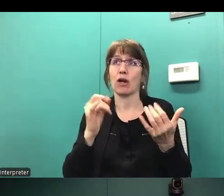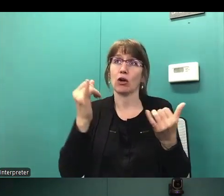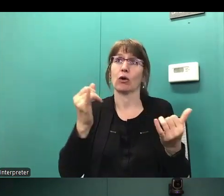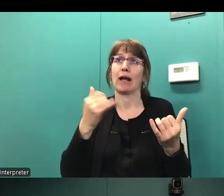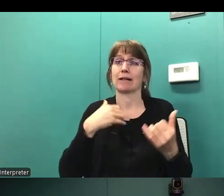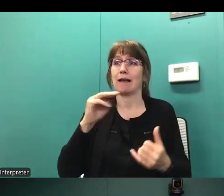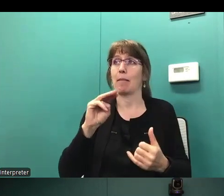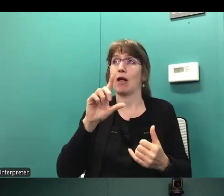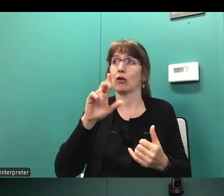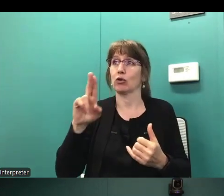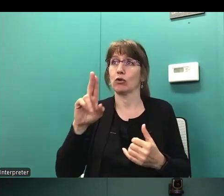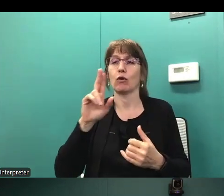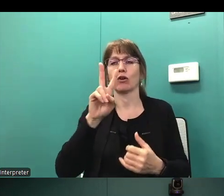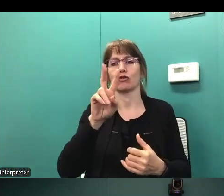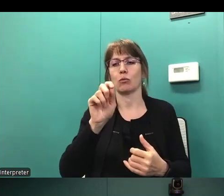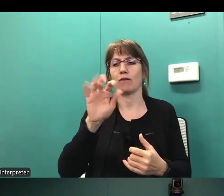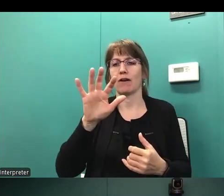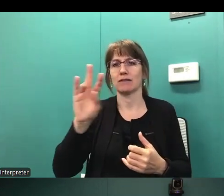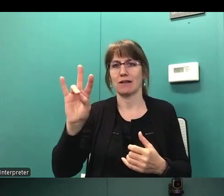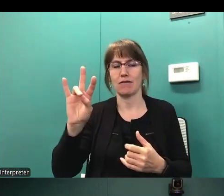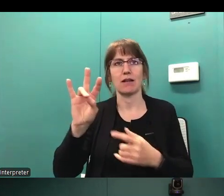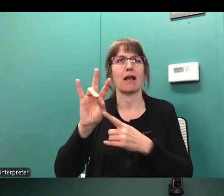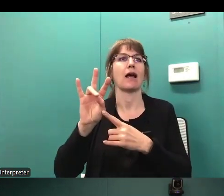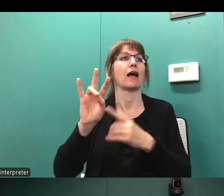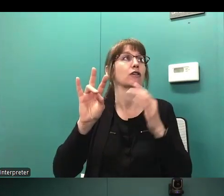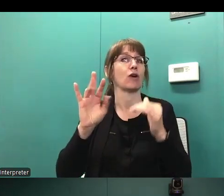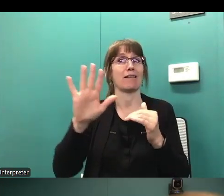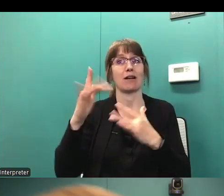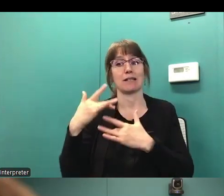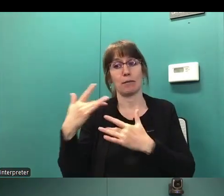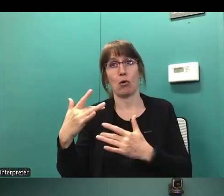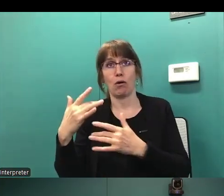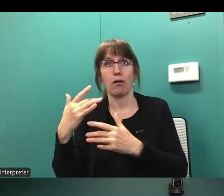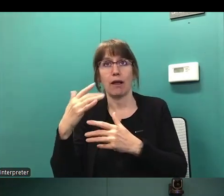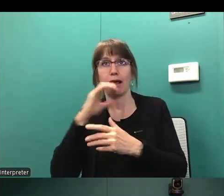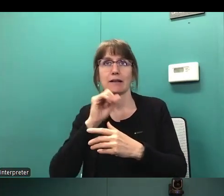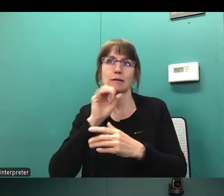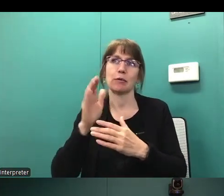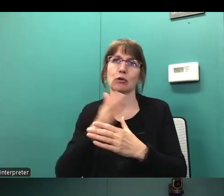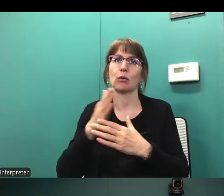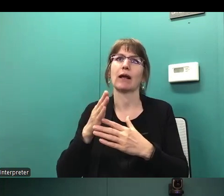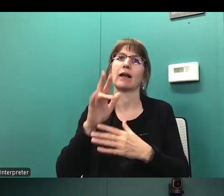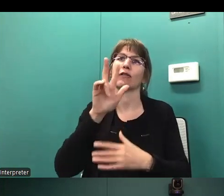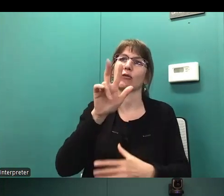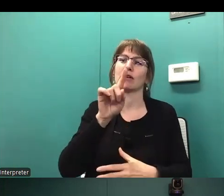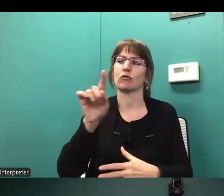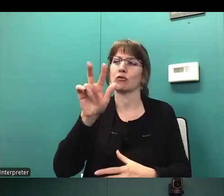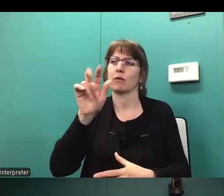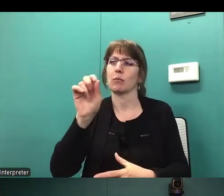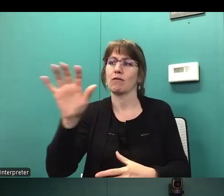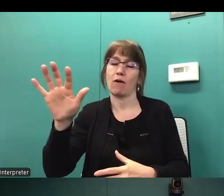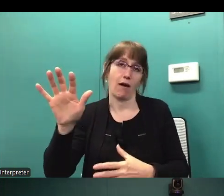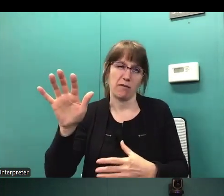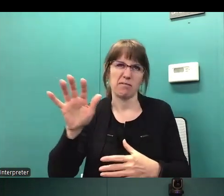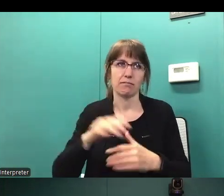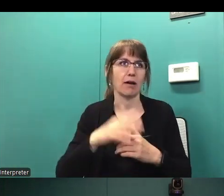an MLU of 2.57 and a child in their typical age would have like between 3 and let's say 3.5. I don't remember the exact numbers. We'll